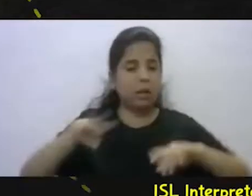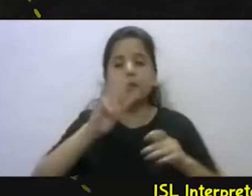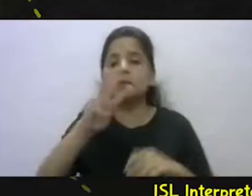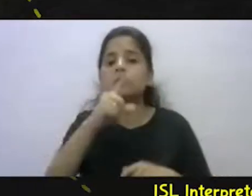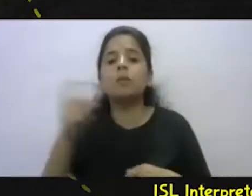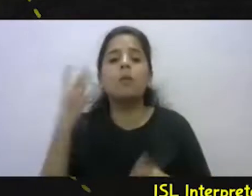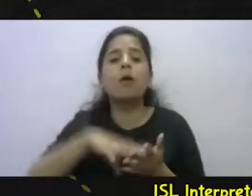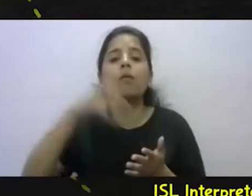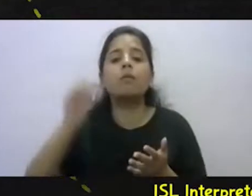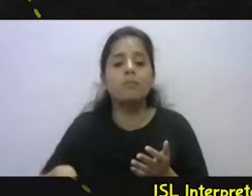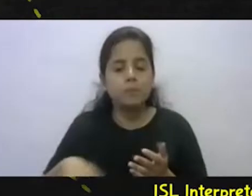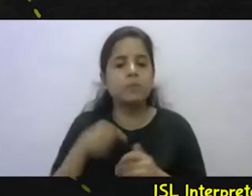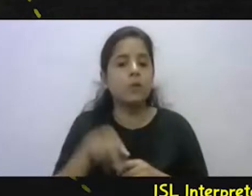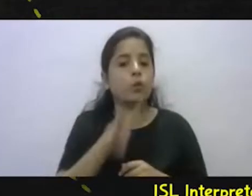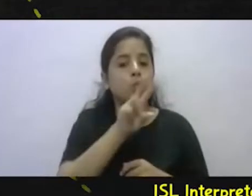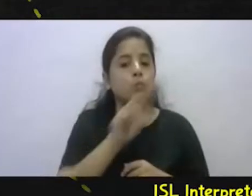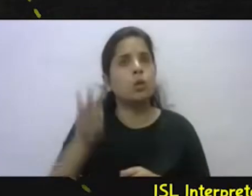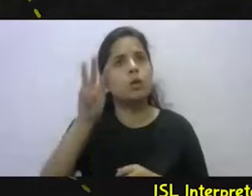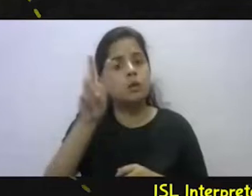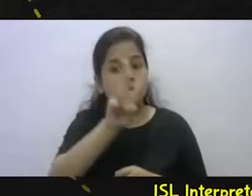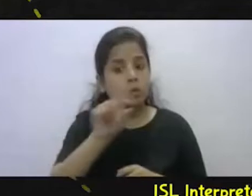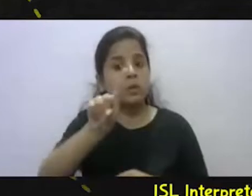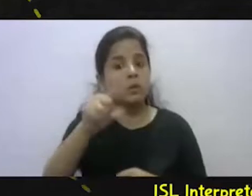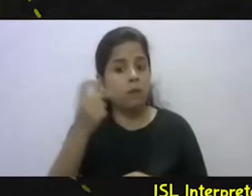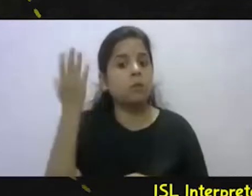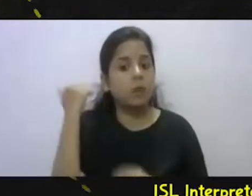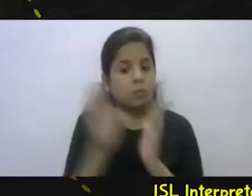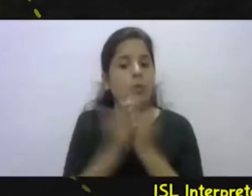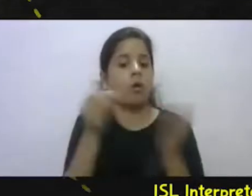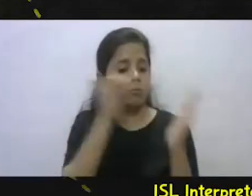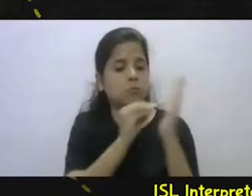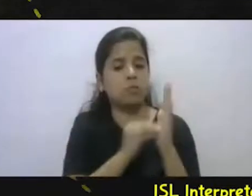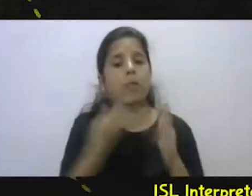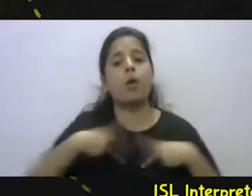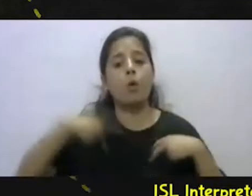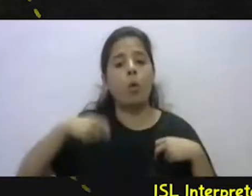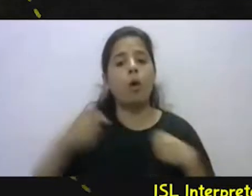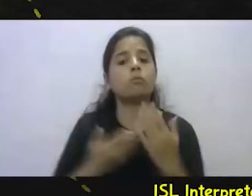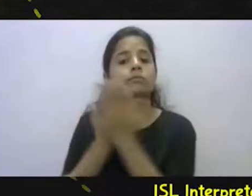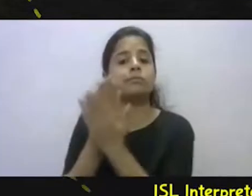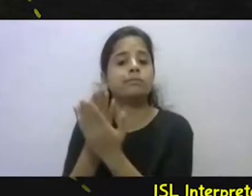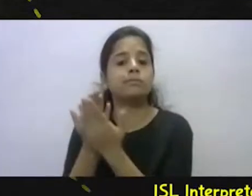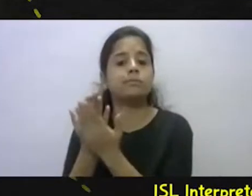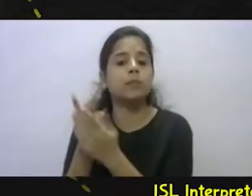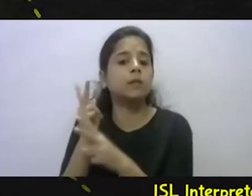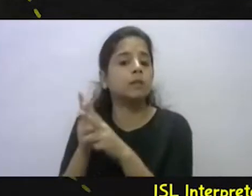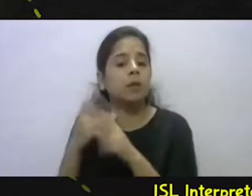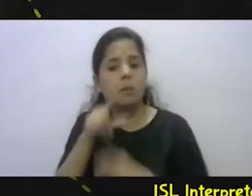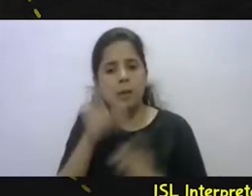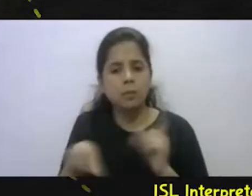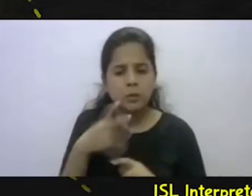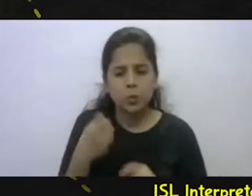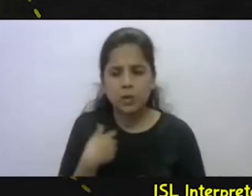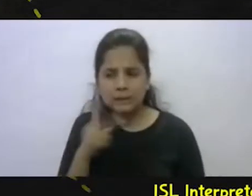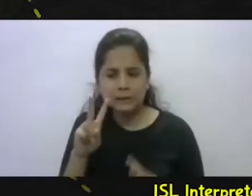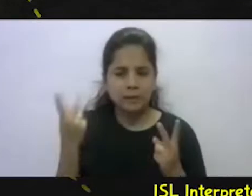was 2017, so 377 was still on the statute books. That court case was still going on. And everyone was trying to find unique ways